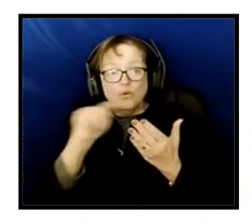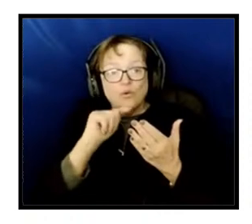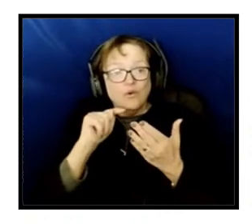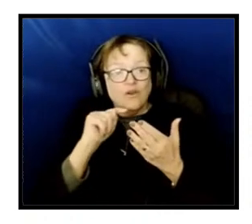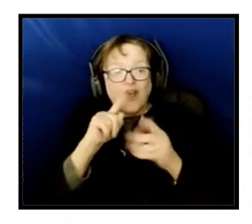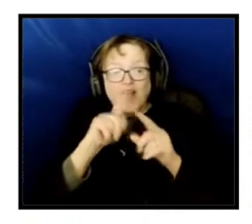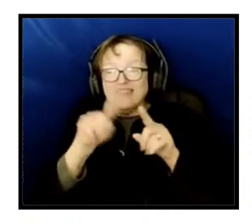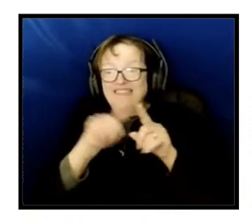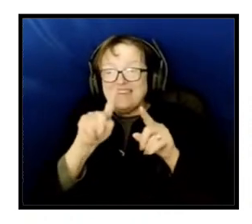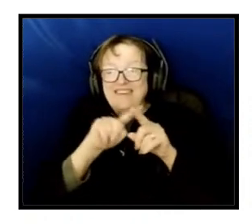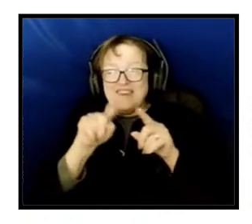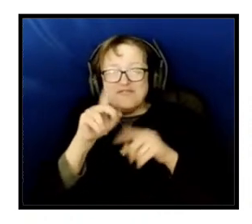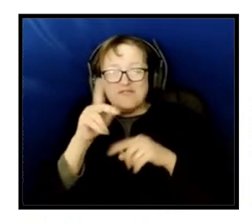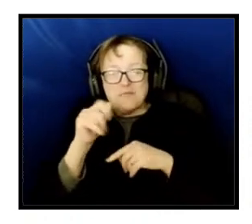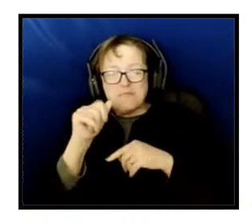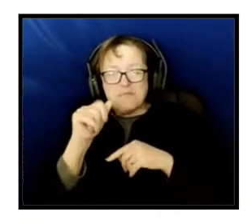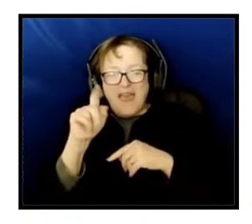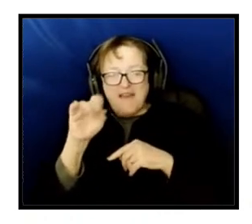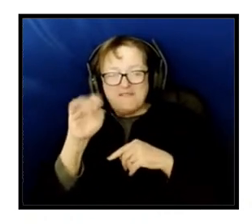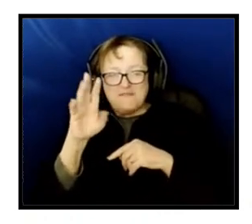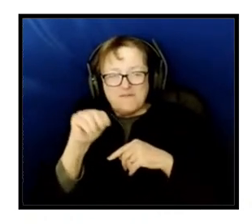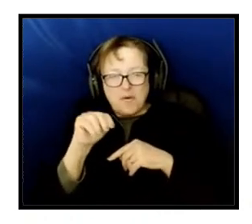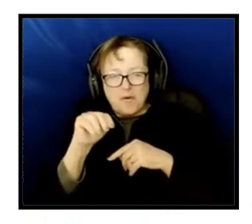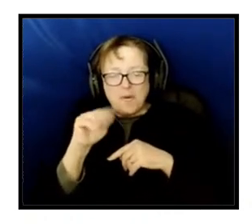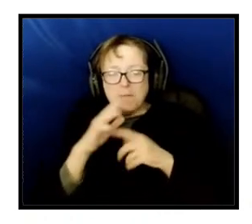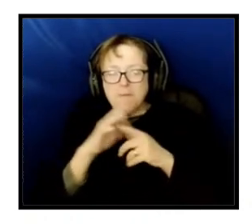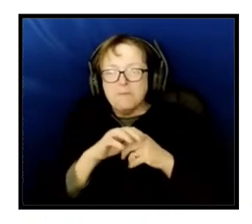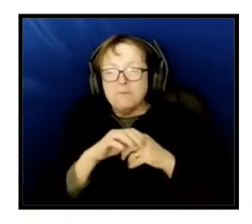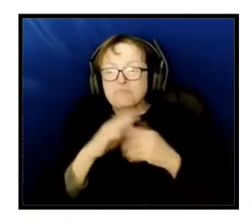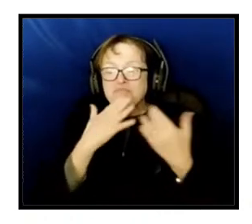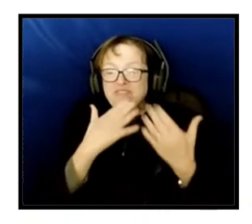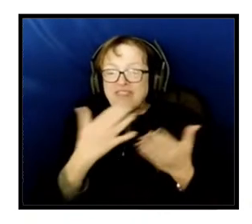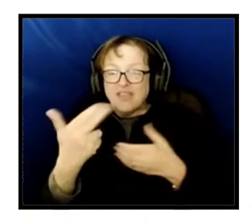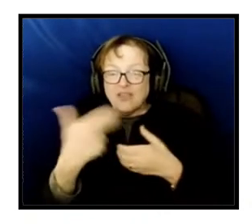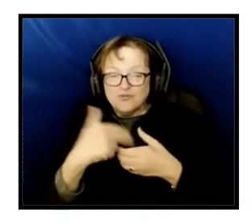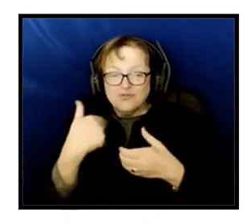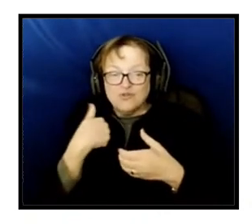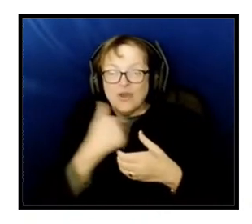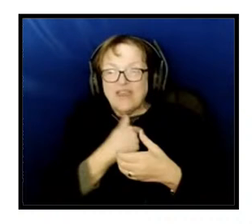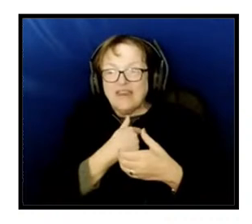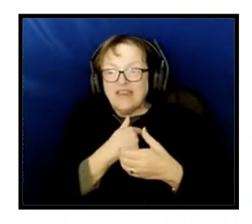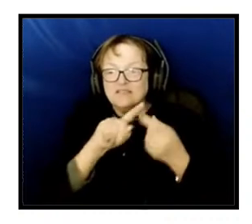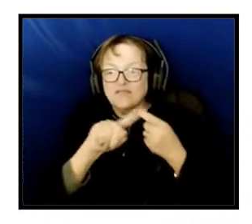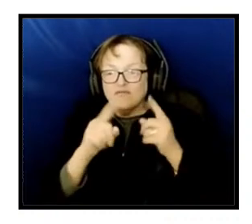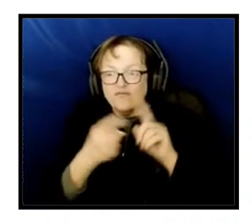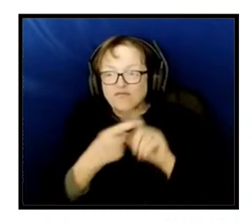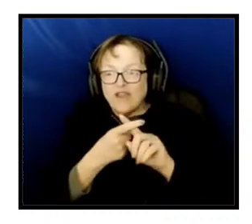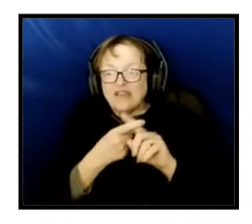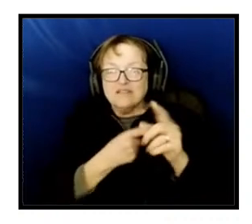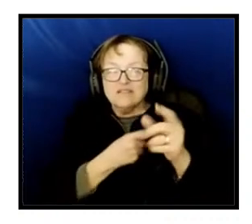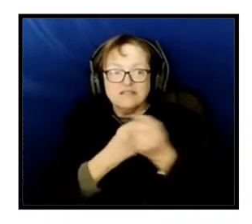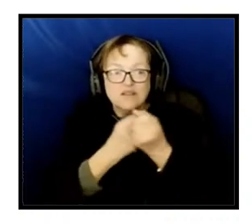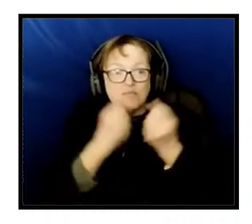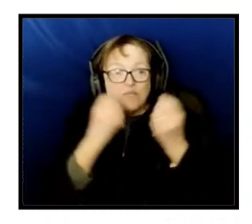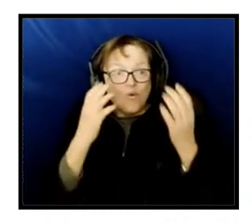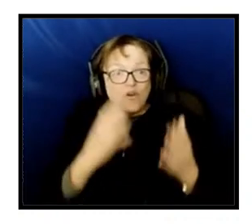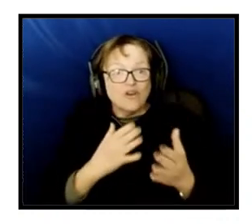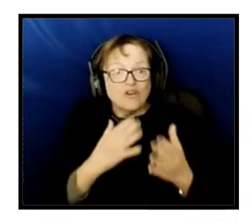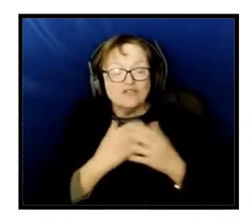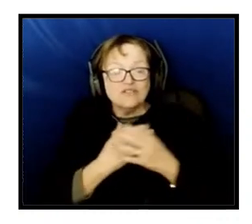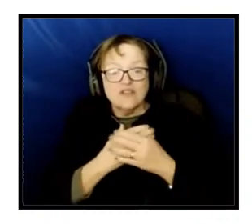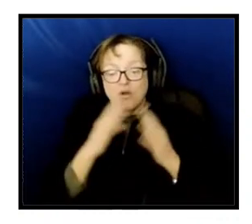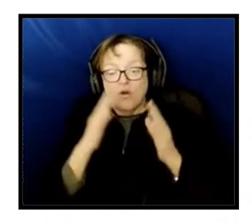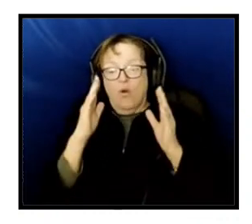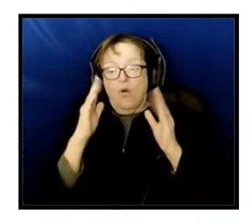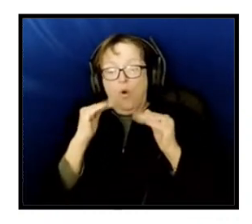various platforms. Thank you for joining us tonight as our friends and our supporters. I hope you'll